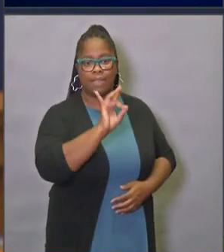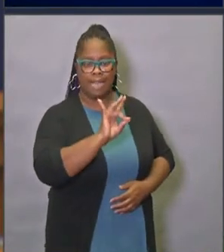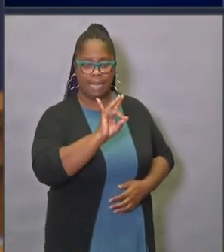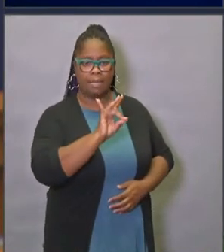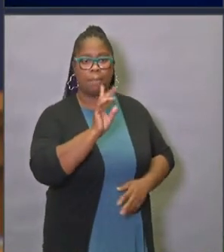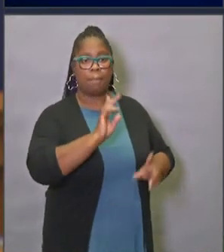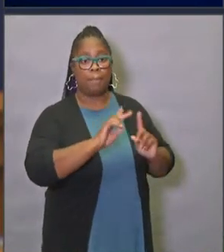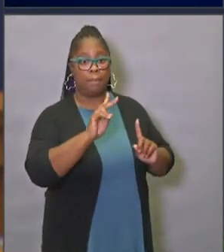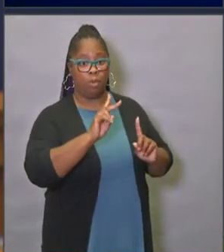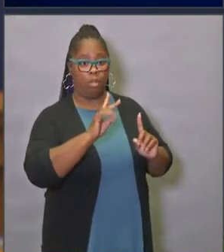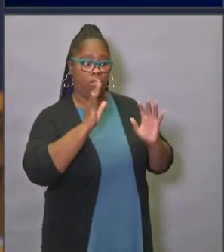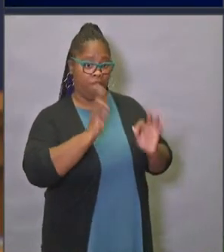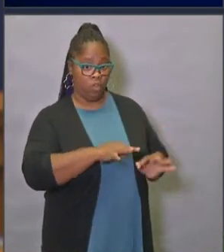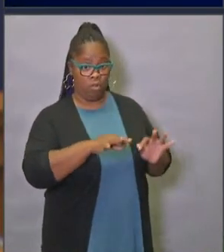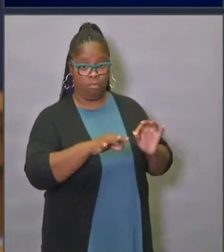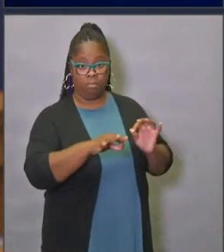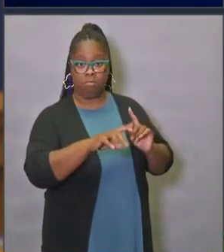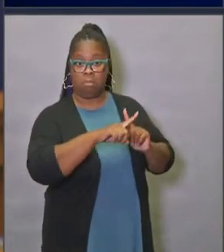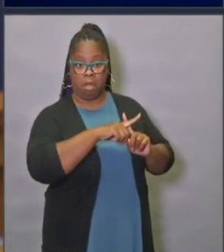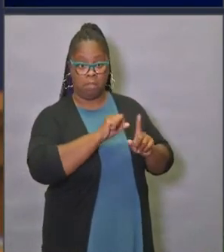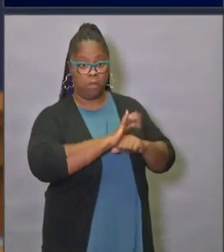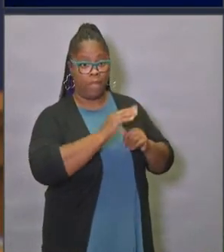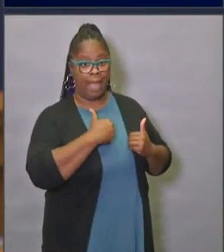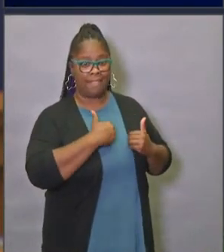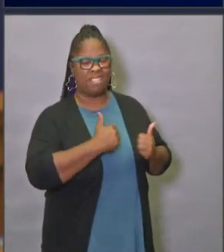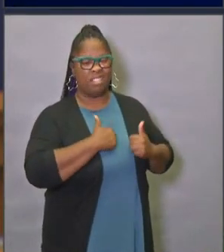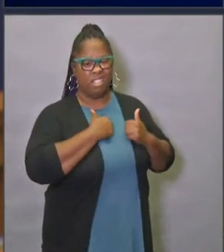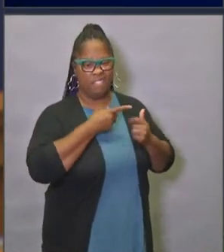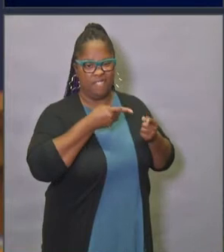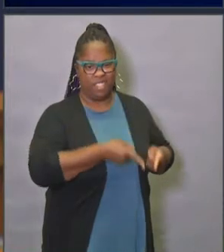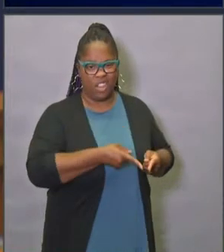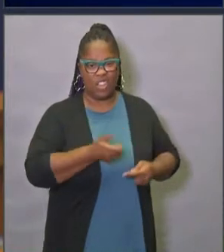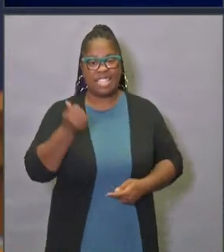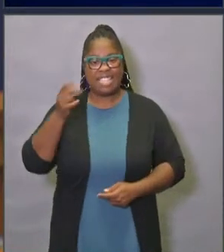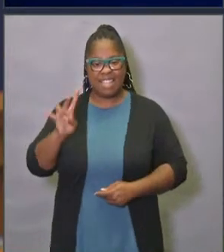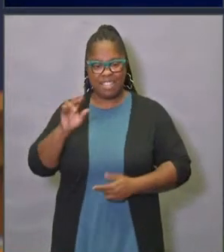17,478 of the confirmed cases being among residents and